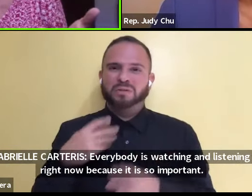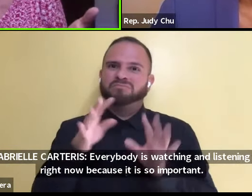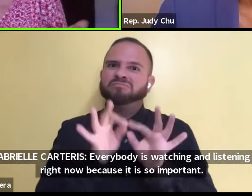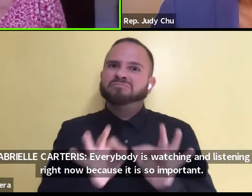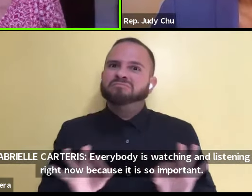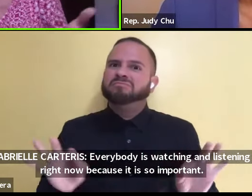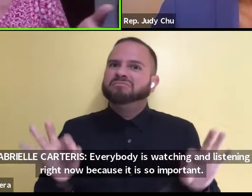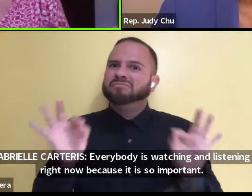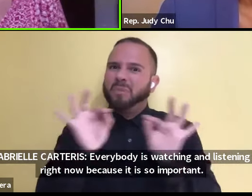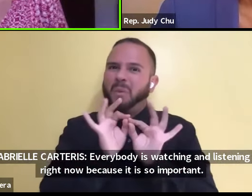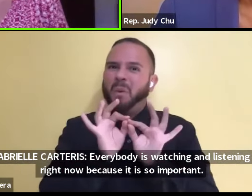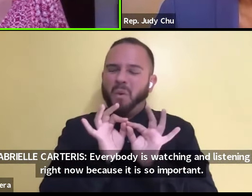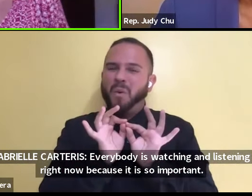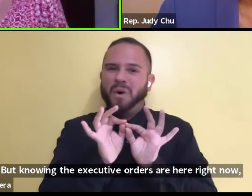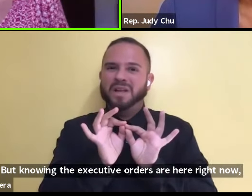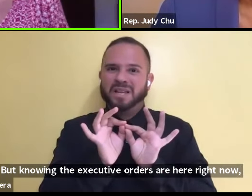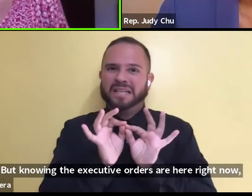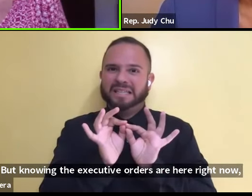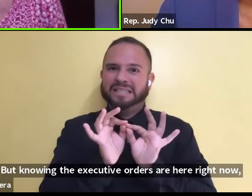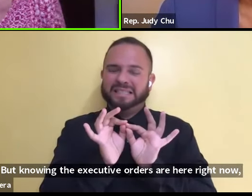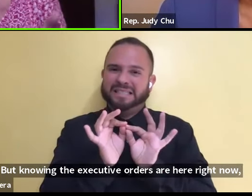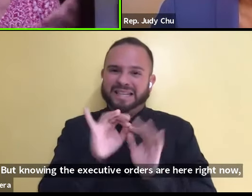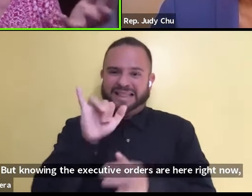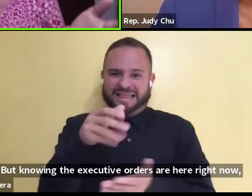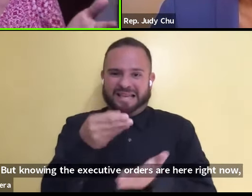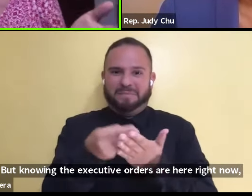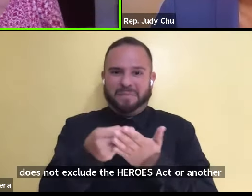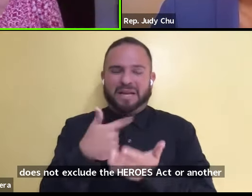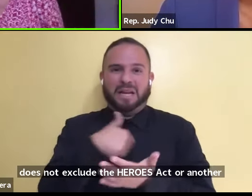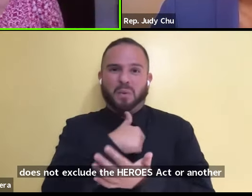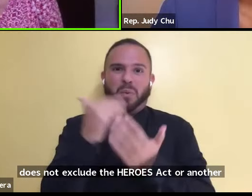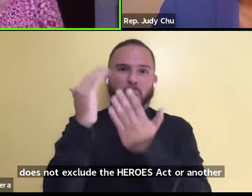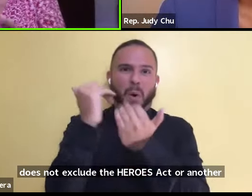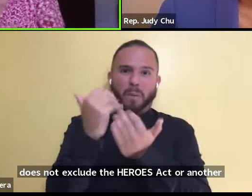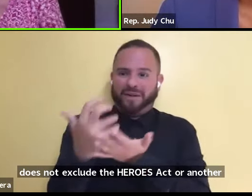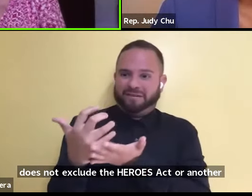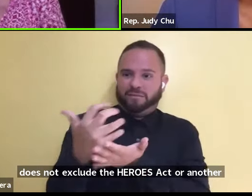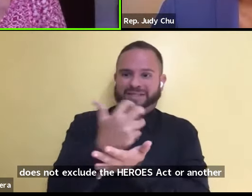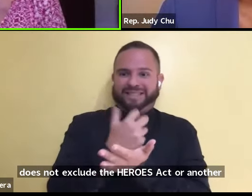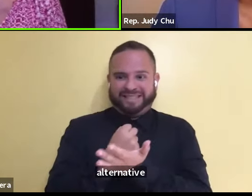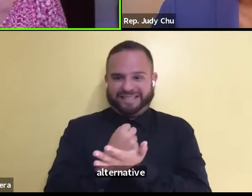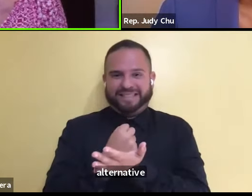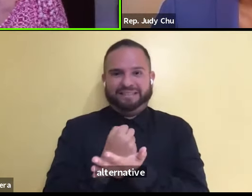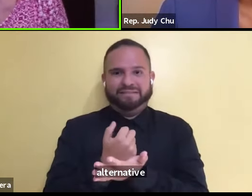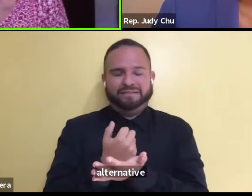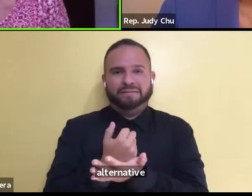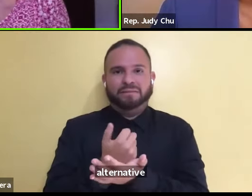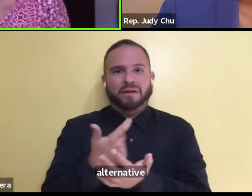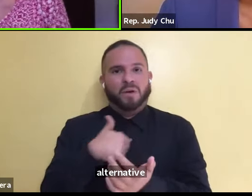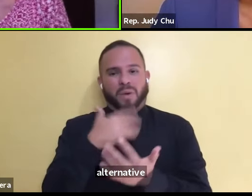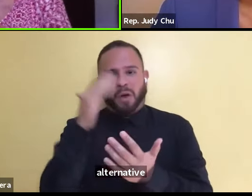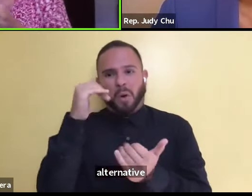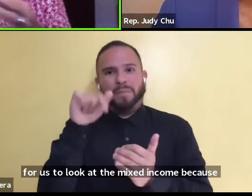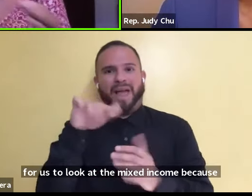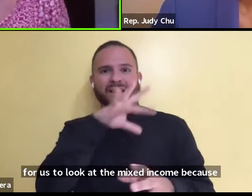been, hopefully that we're able to, to receive or to have it acknowledged would happen in the bill. So is the HEROES Act